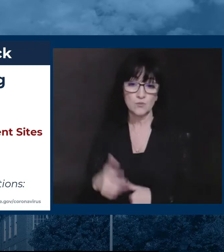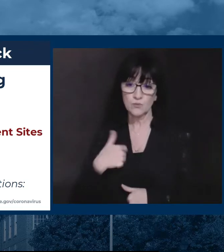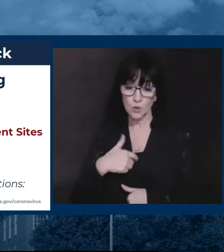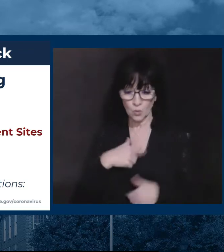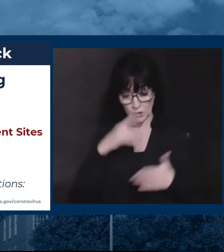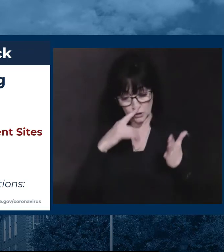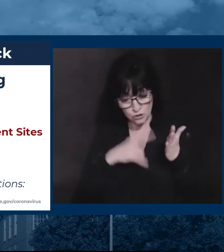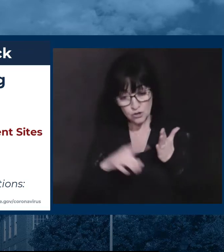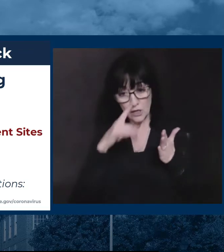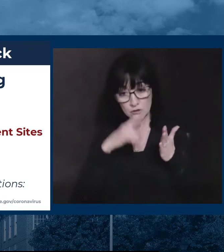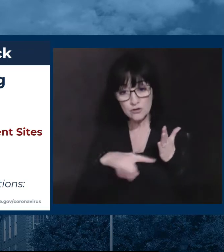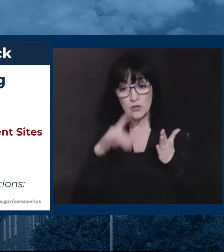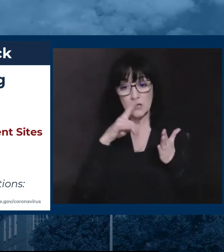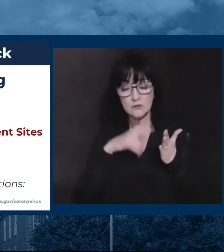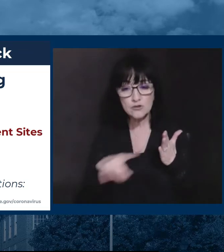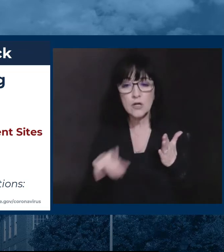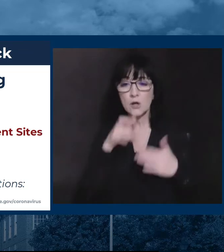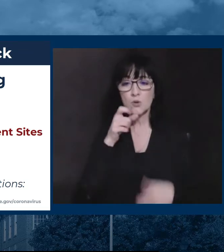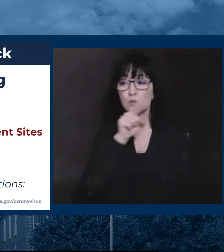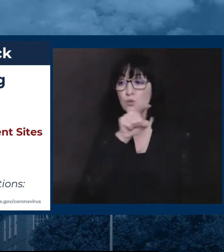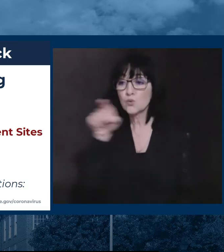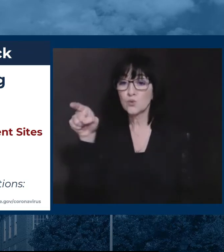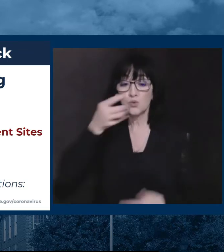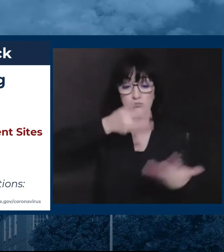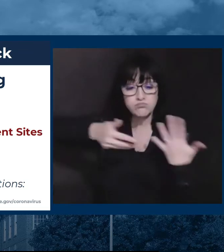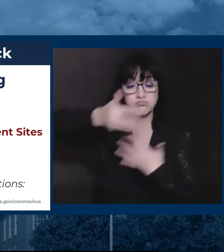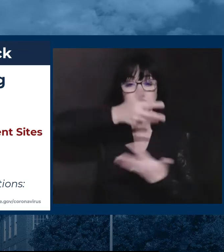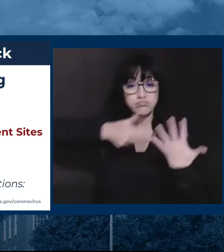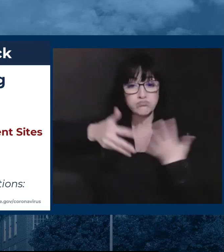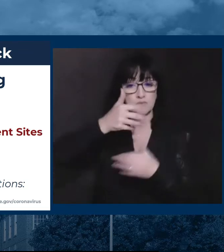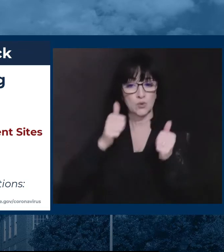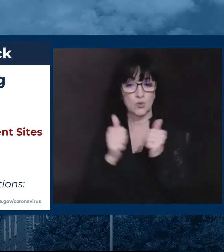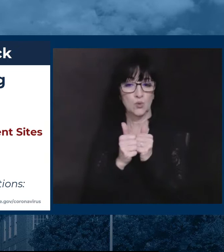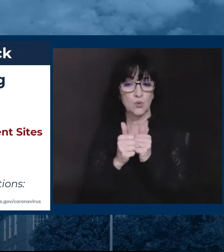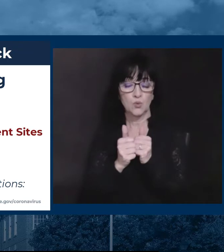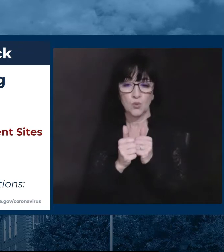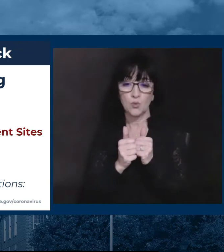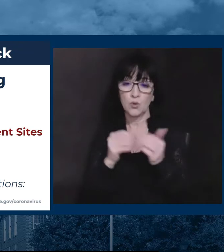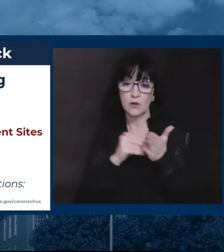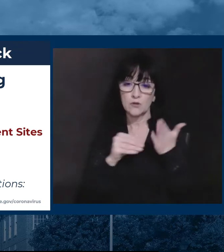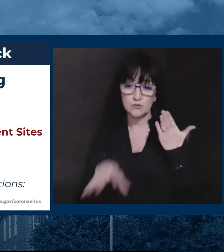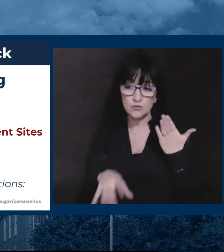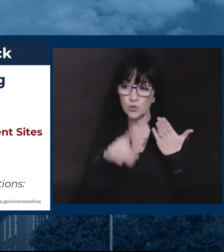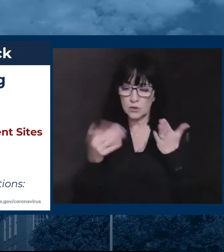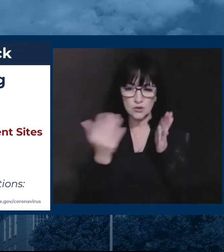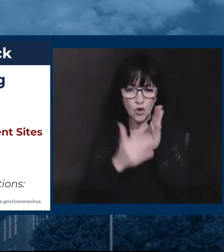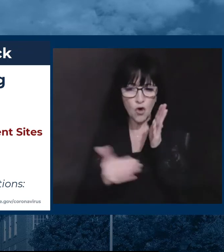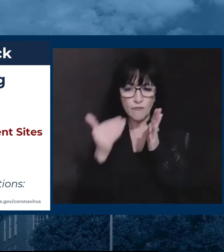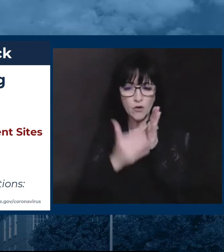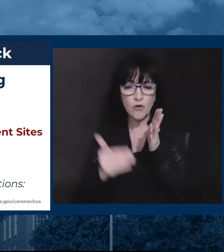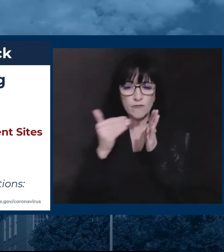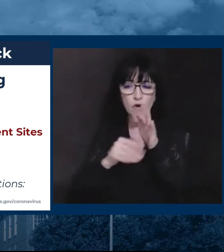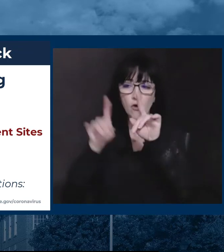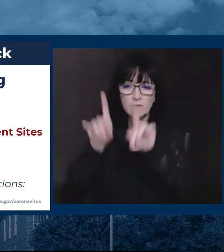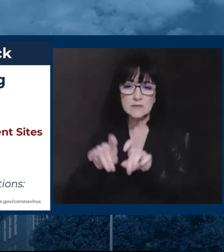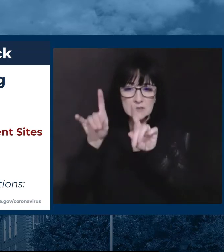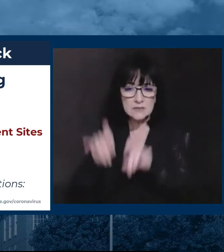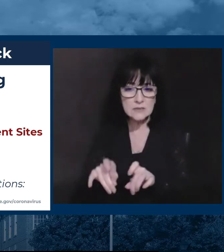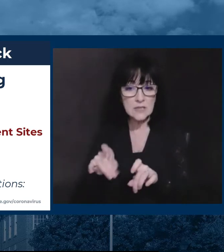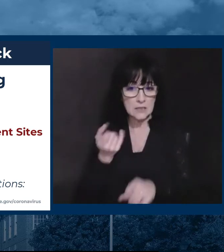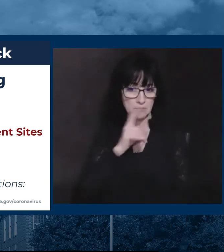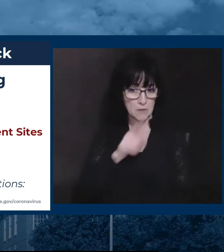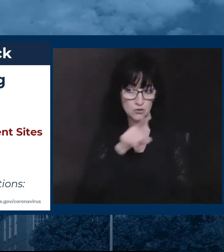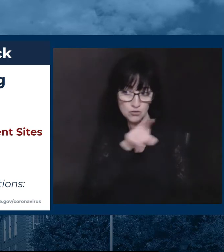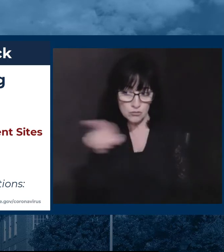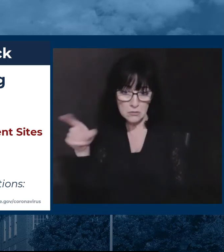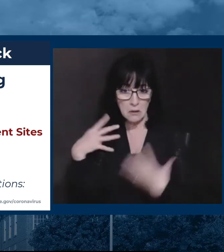are interacting with our students are healthy and can participate in the types of instruction that we know